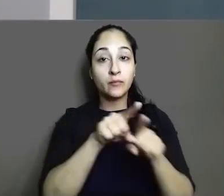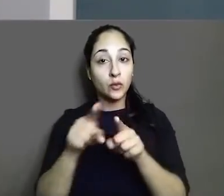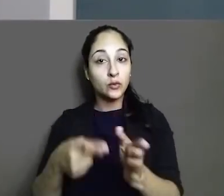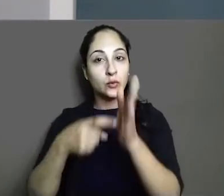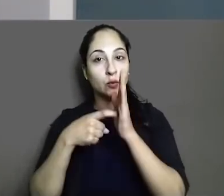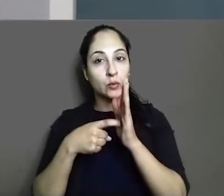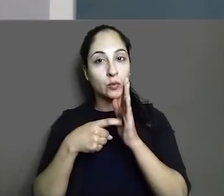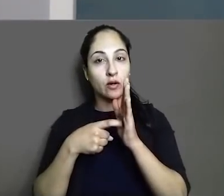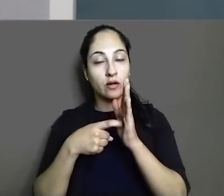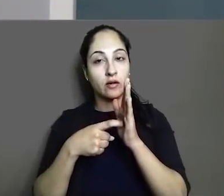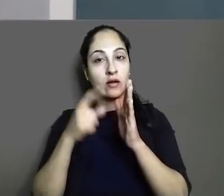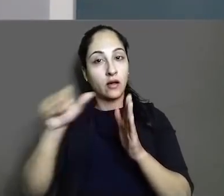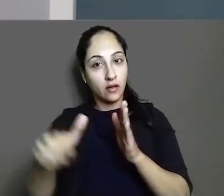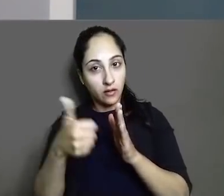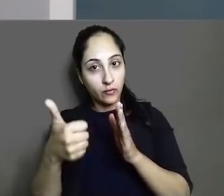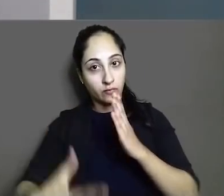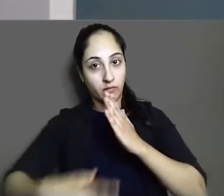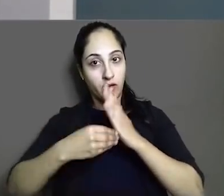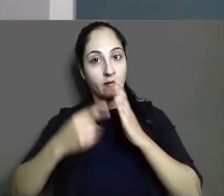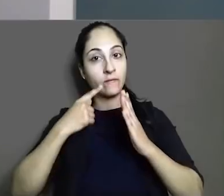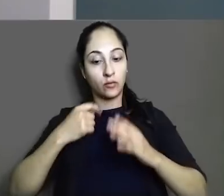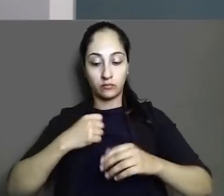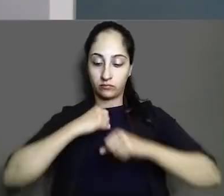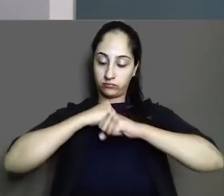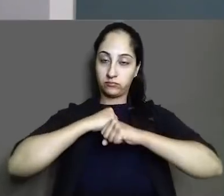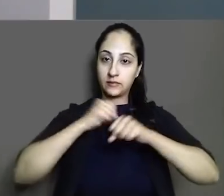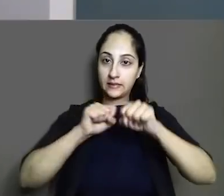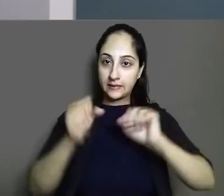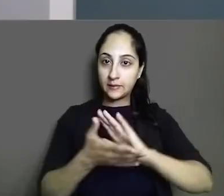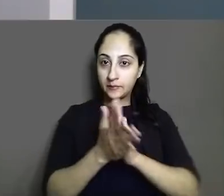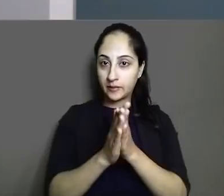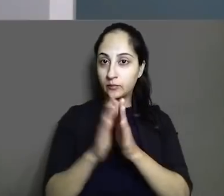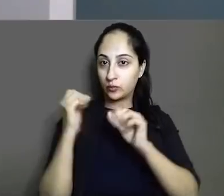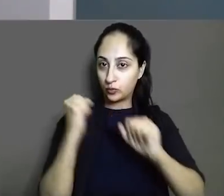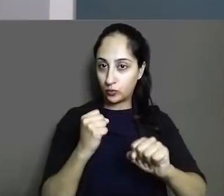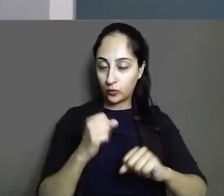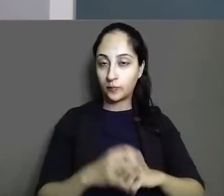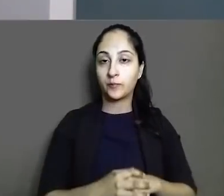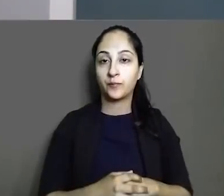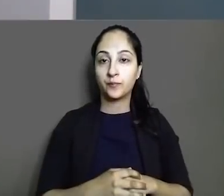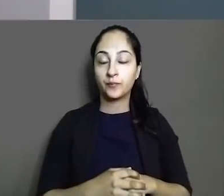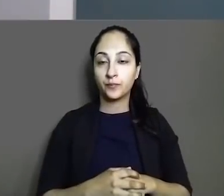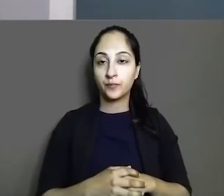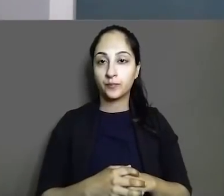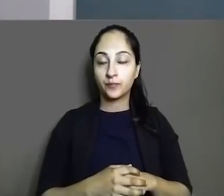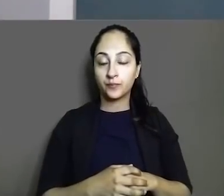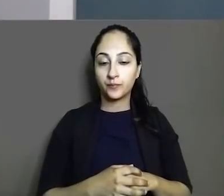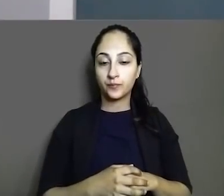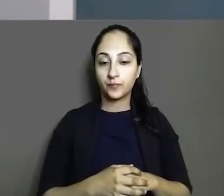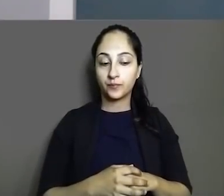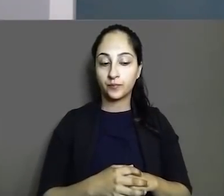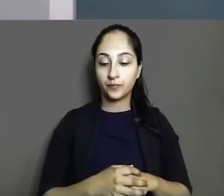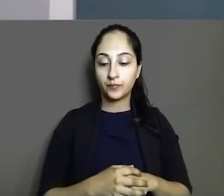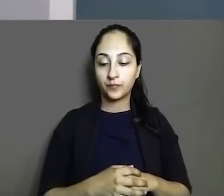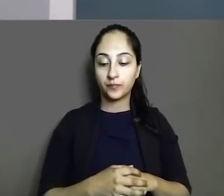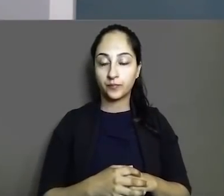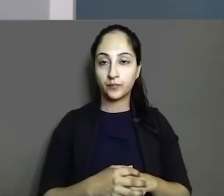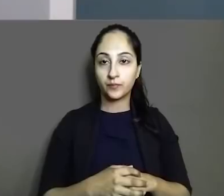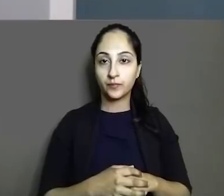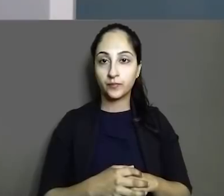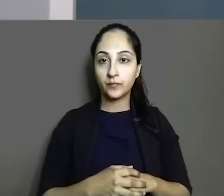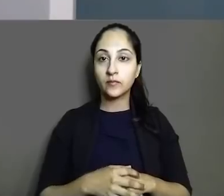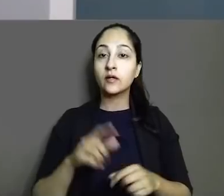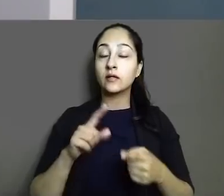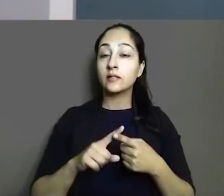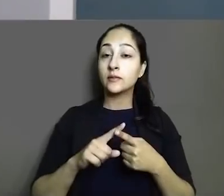adjuvant. It boosts your response and makes it better. And this technology has been used for over 50 years for